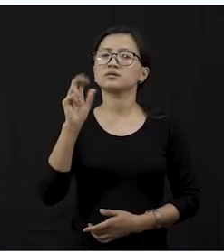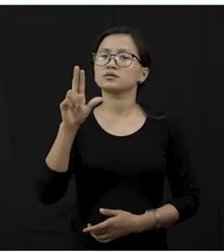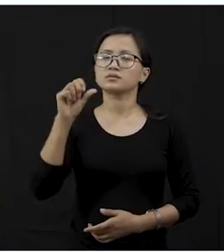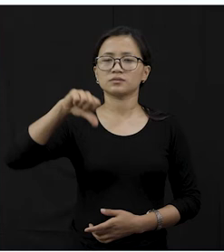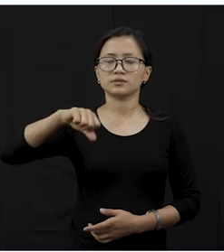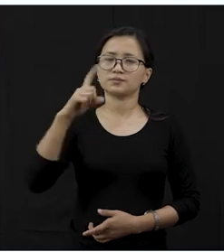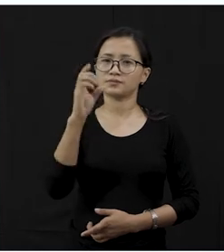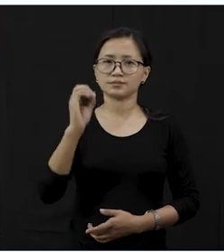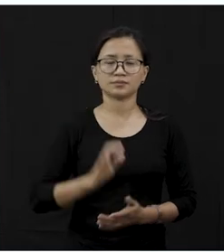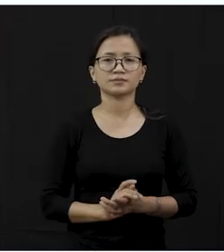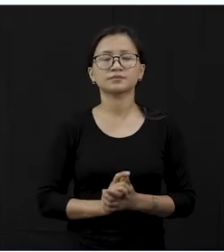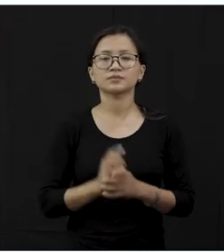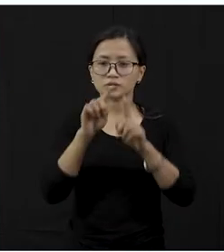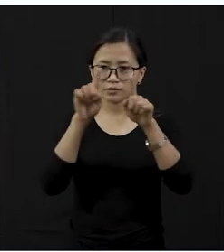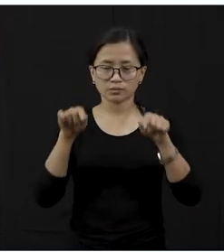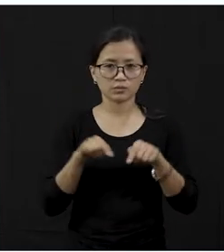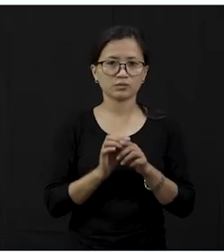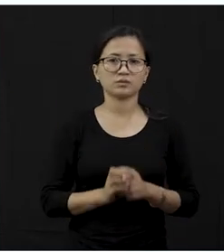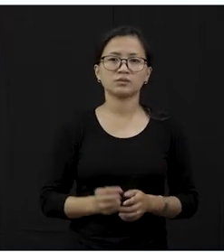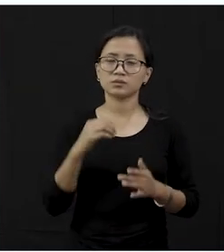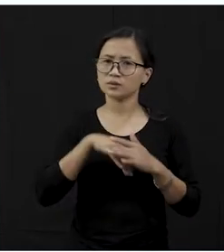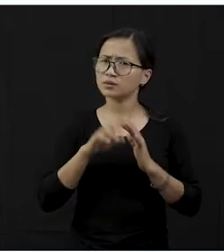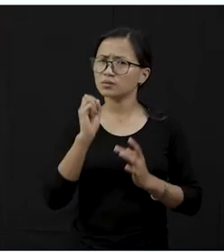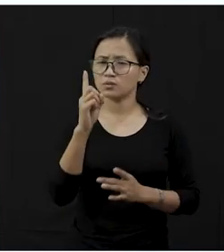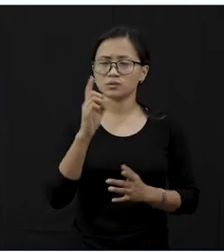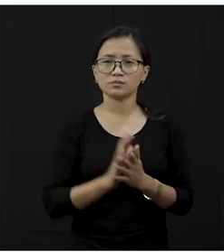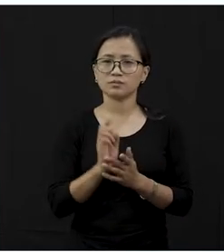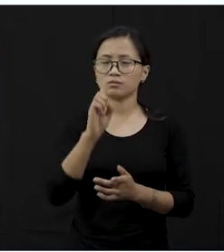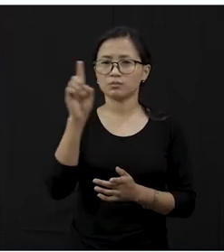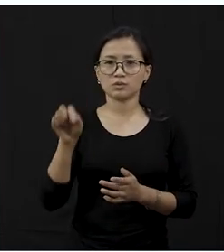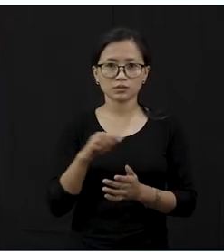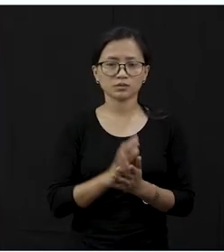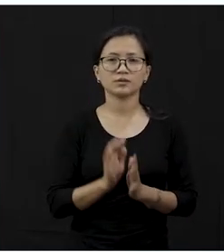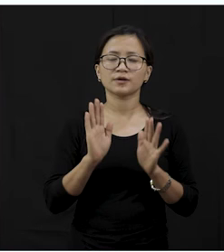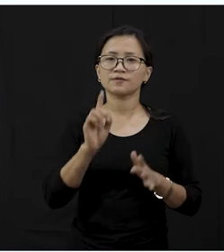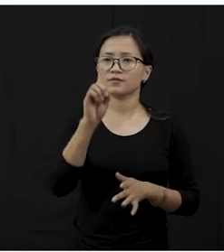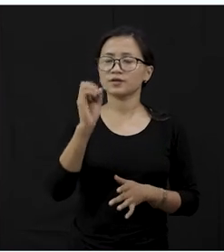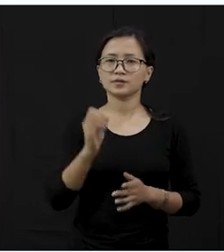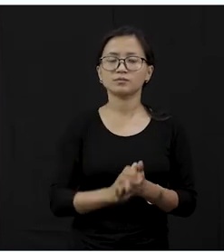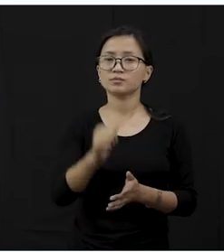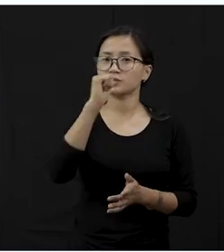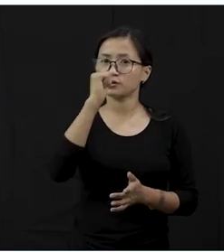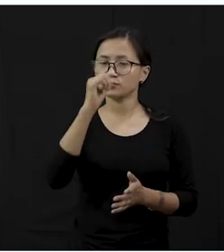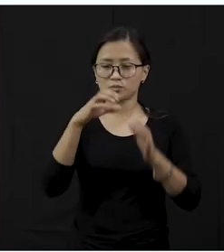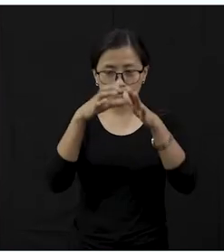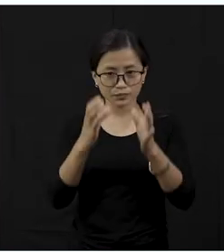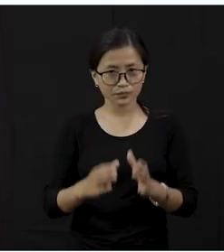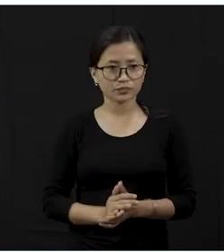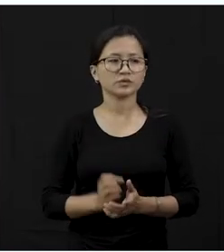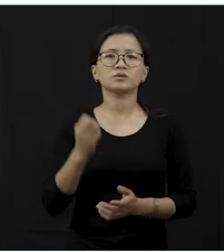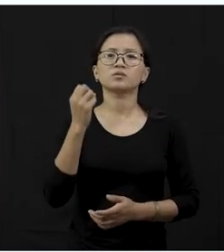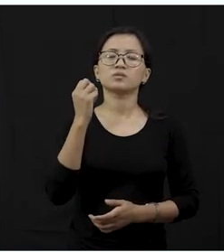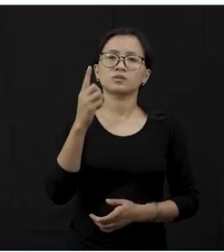8, 9, and 10 boxes. You have 10 boxes. In one box, there are 10 bottles of cold drinks. Again, you may count the